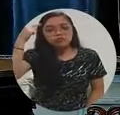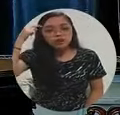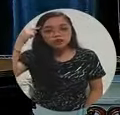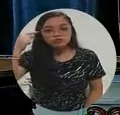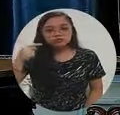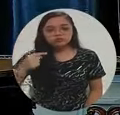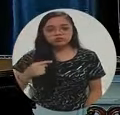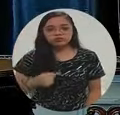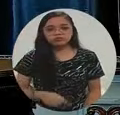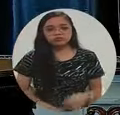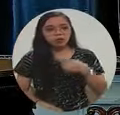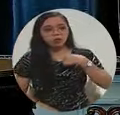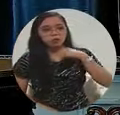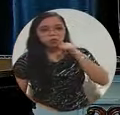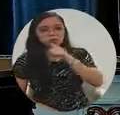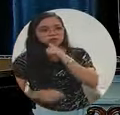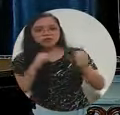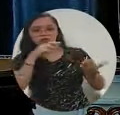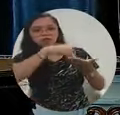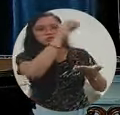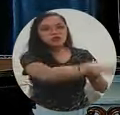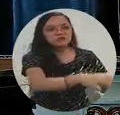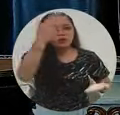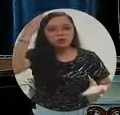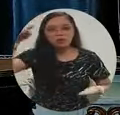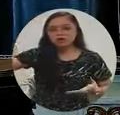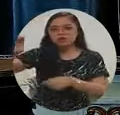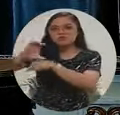Ako na ako. Kita na ako na.